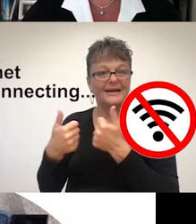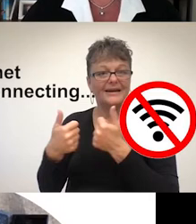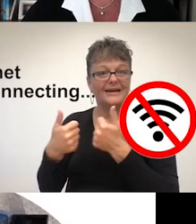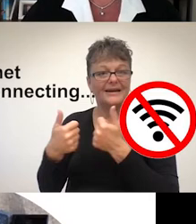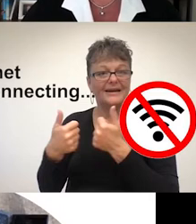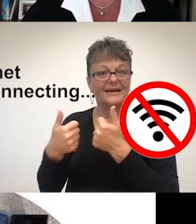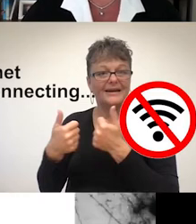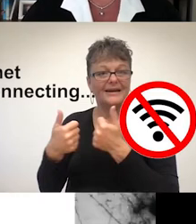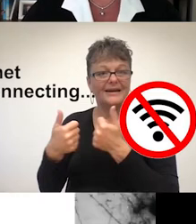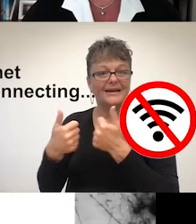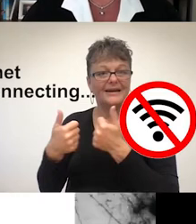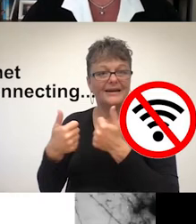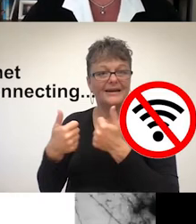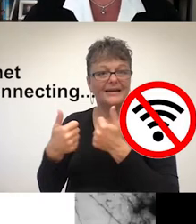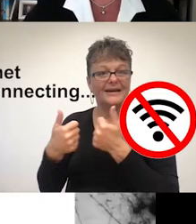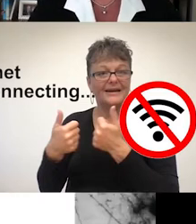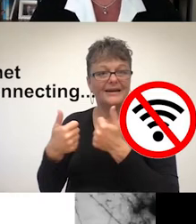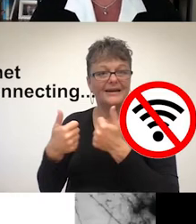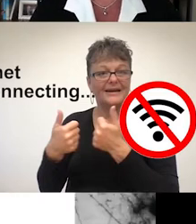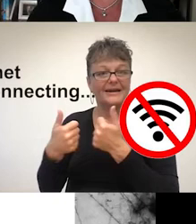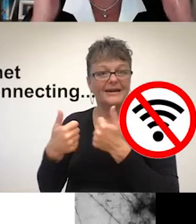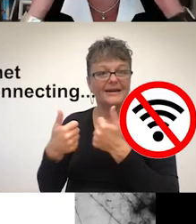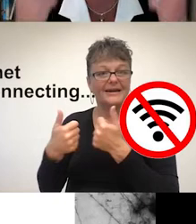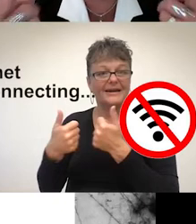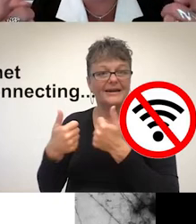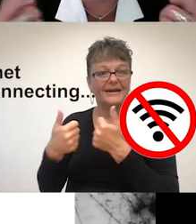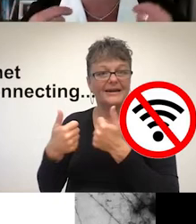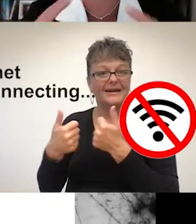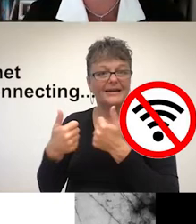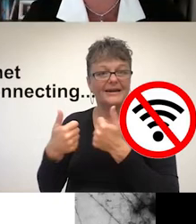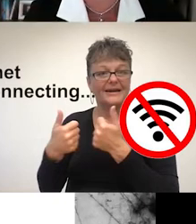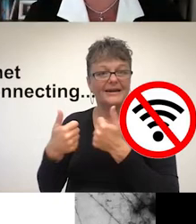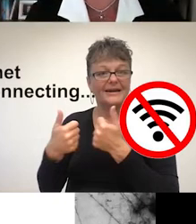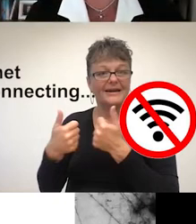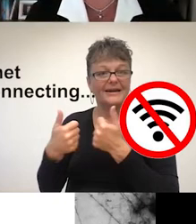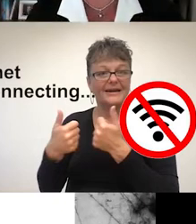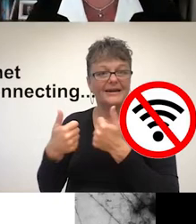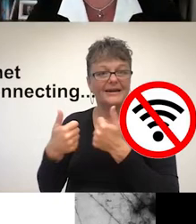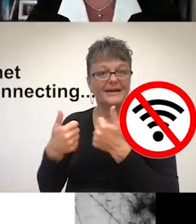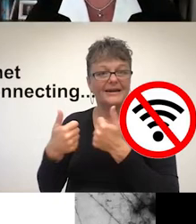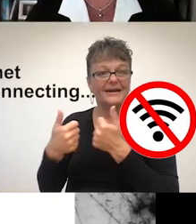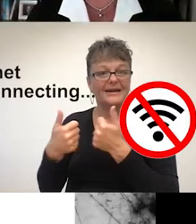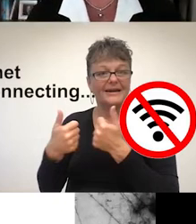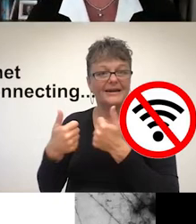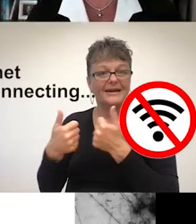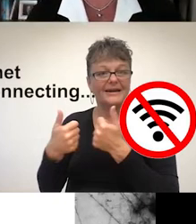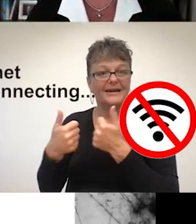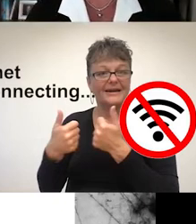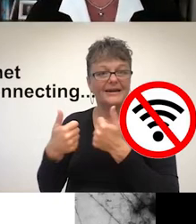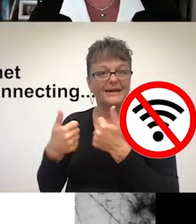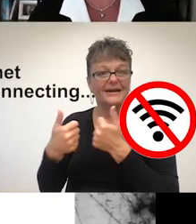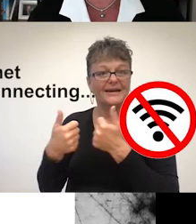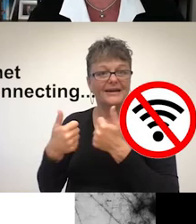want to draw back the curtain. And I already did this once when I said to, you know, when I encouraged you to make that strong eye contact. I like